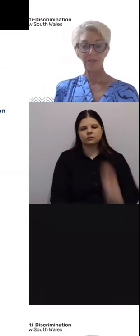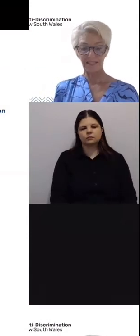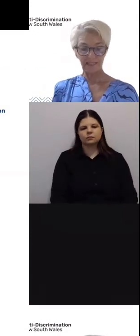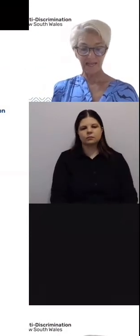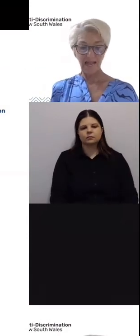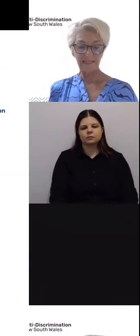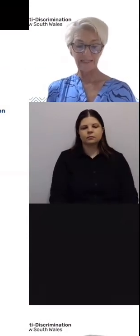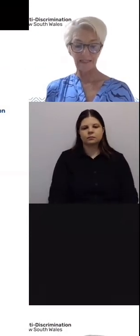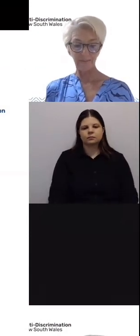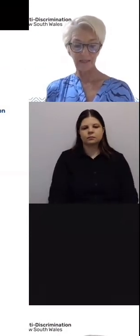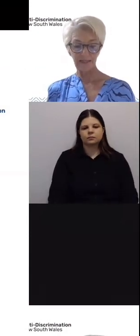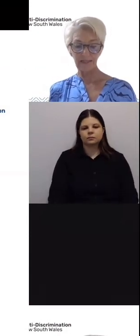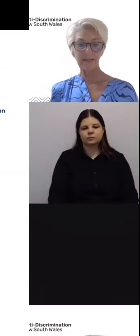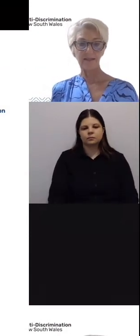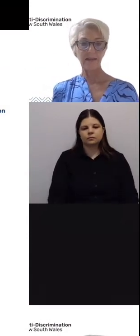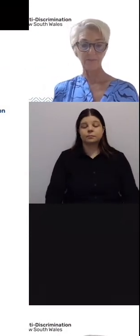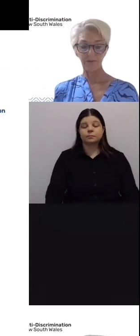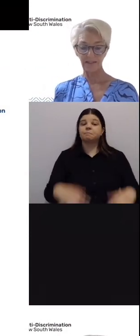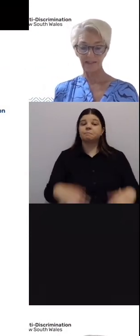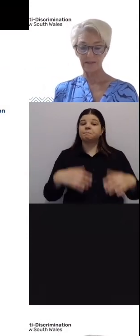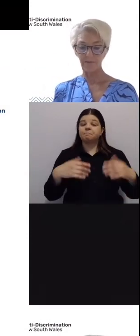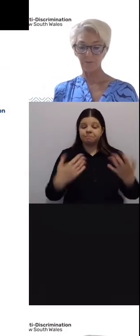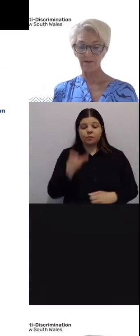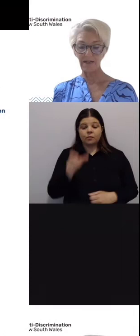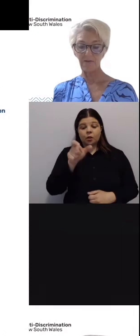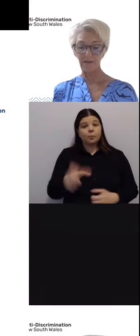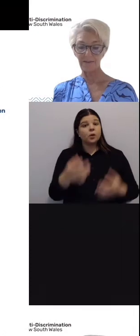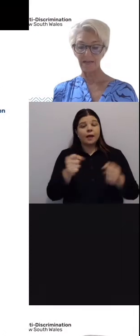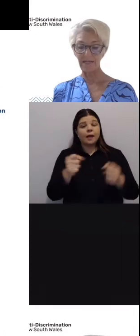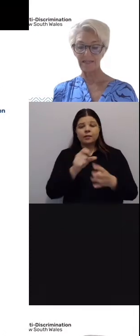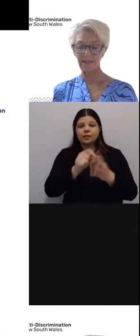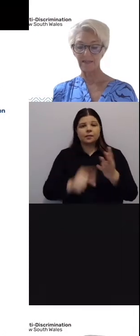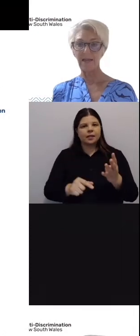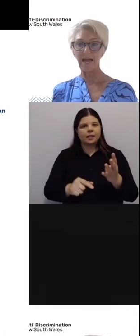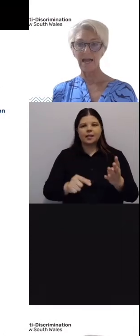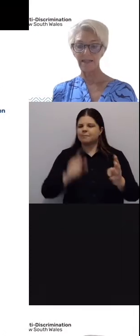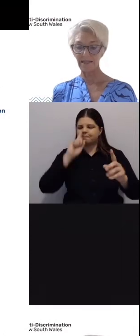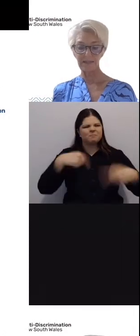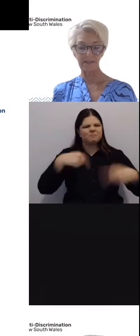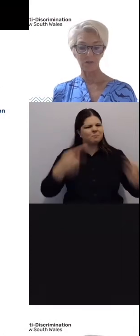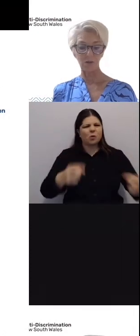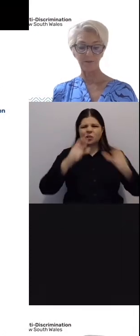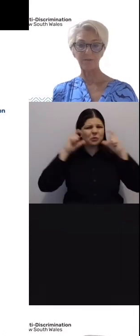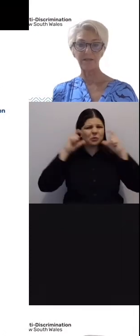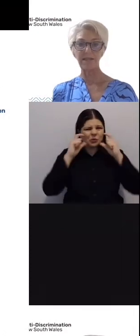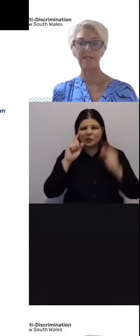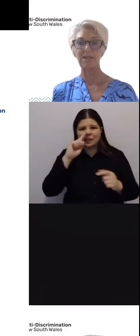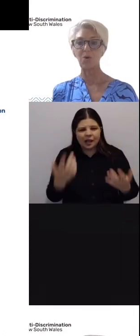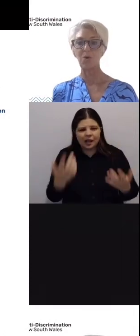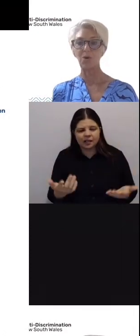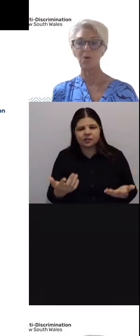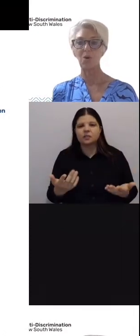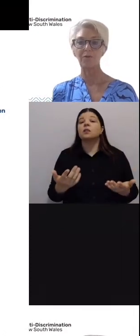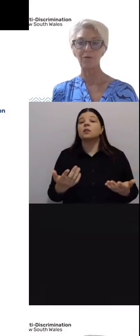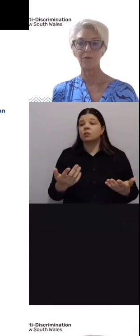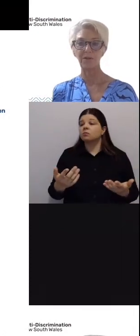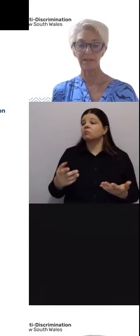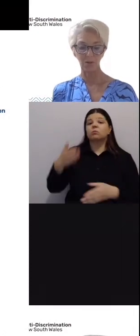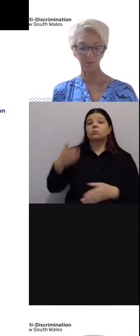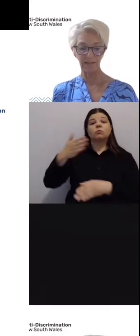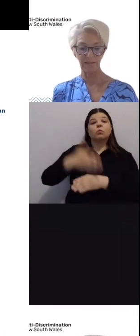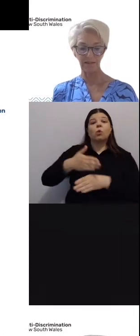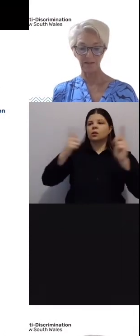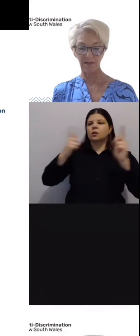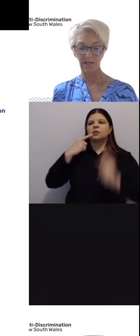If a person has a disability that prevents them from wearing a face mask and has been stopped from attending work or refused